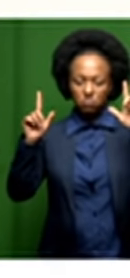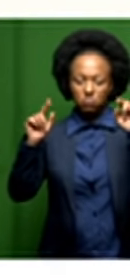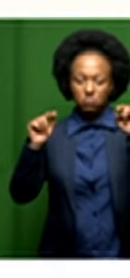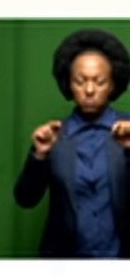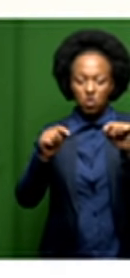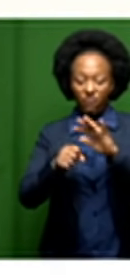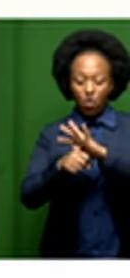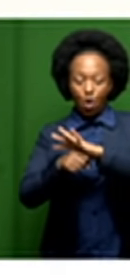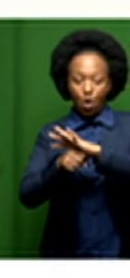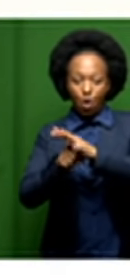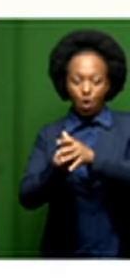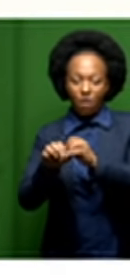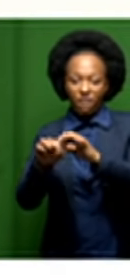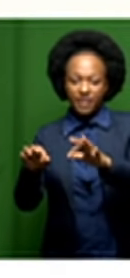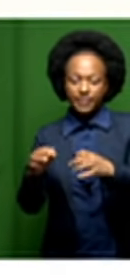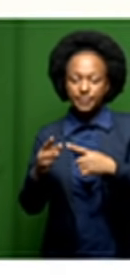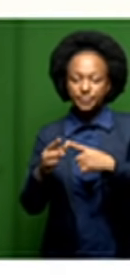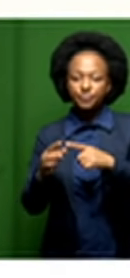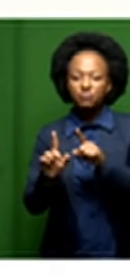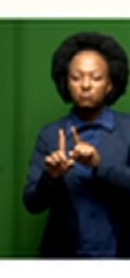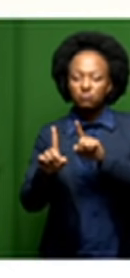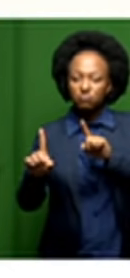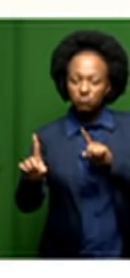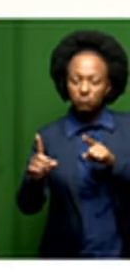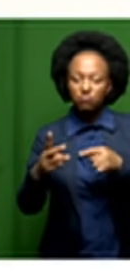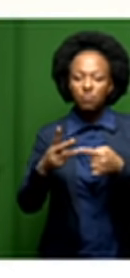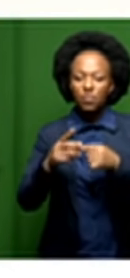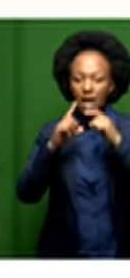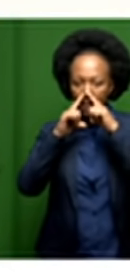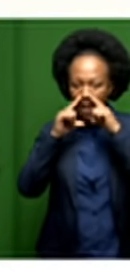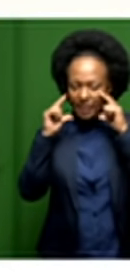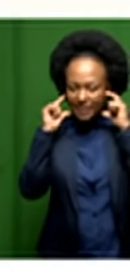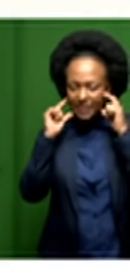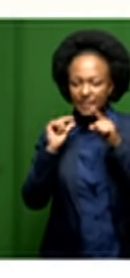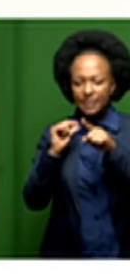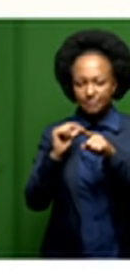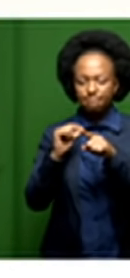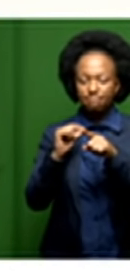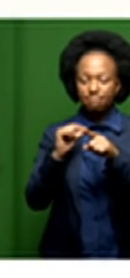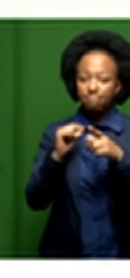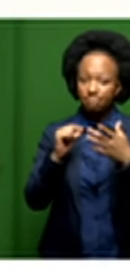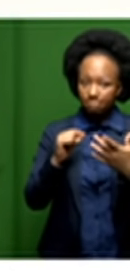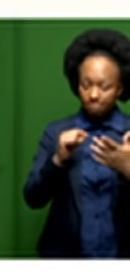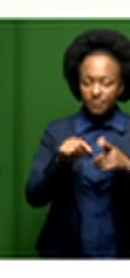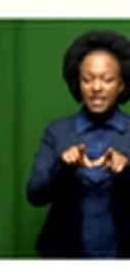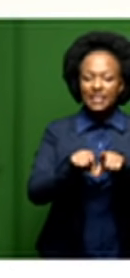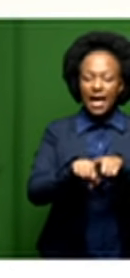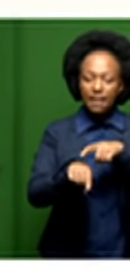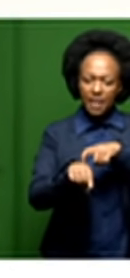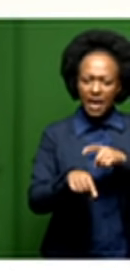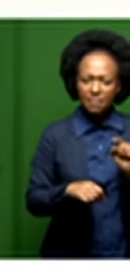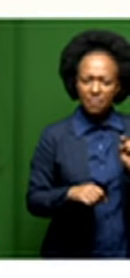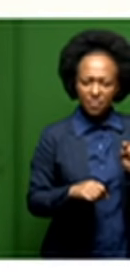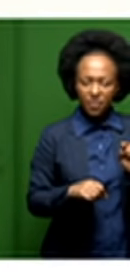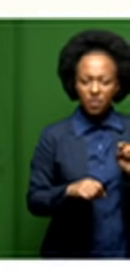the pandemic, social distancing, the use of masks, and also at the same time, there has